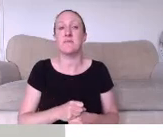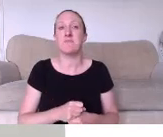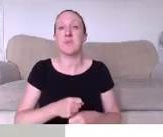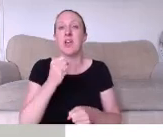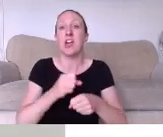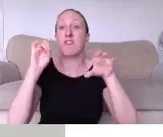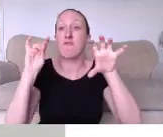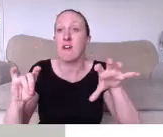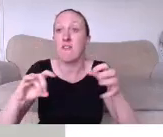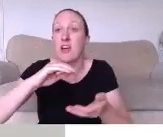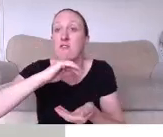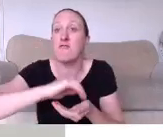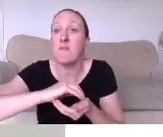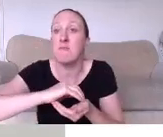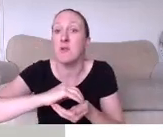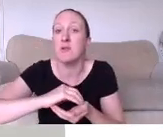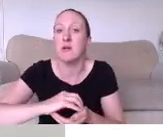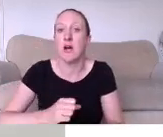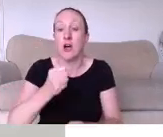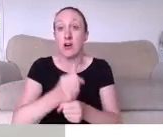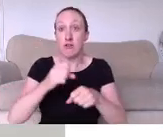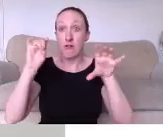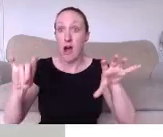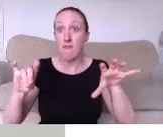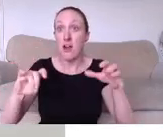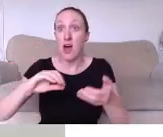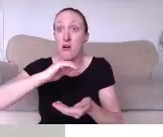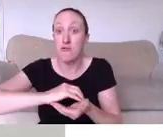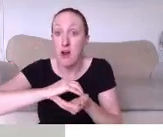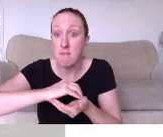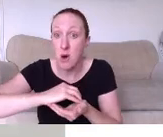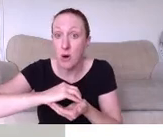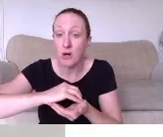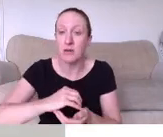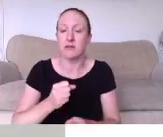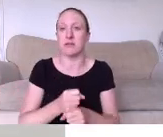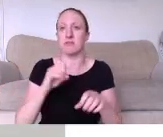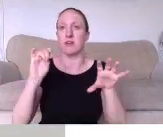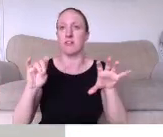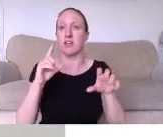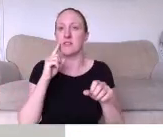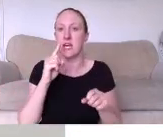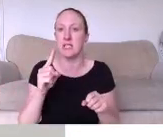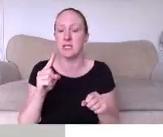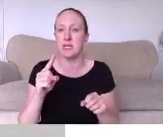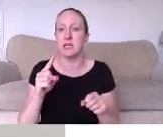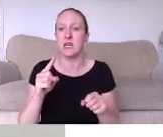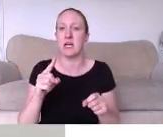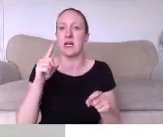is Gruffalo Crumble. Gruffalo Crumble, the Gruffalo